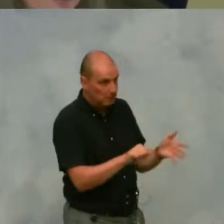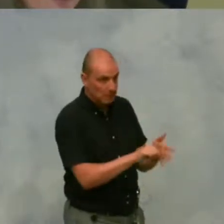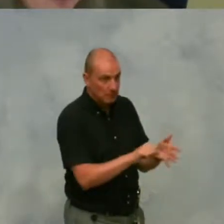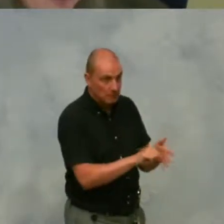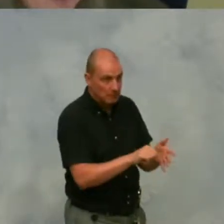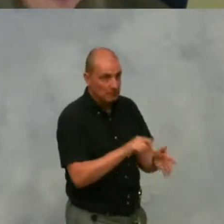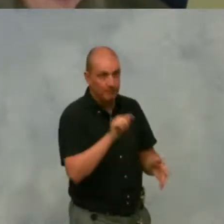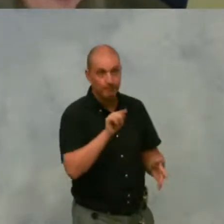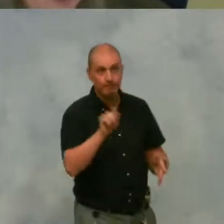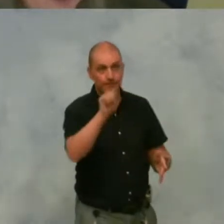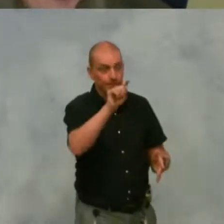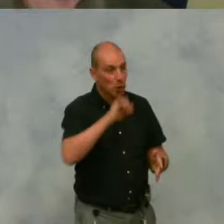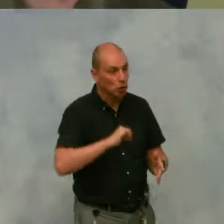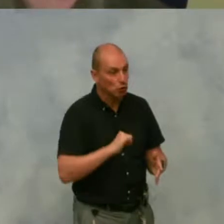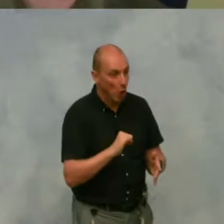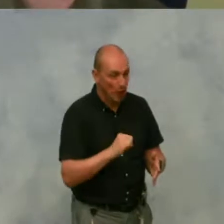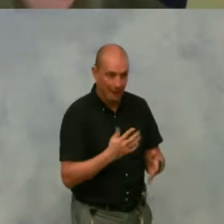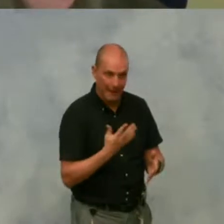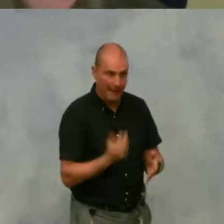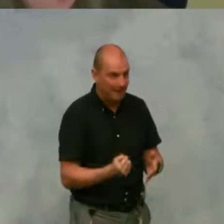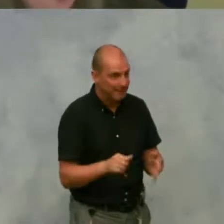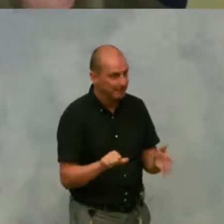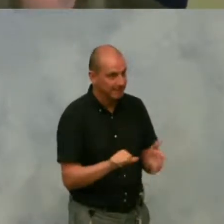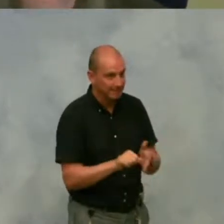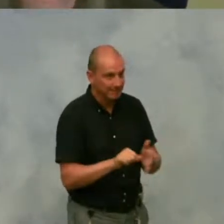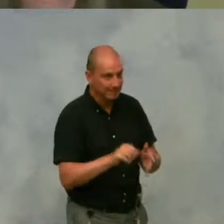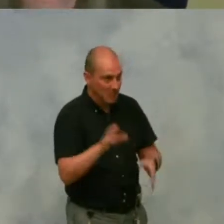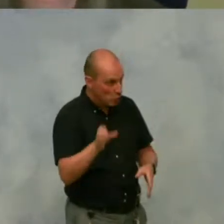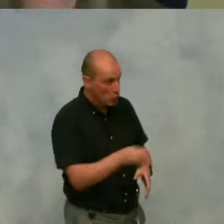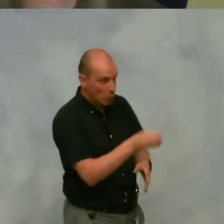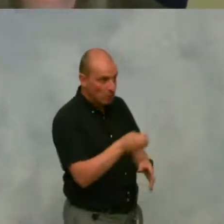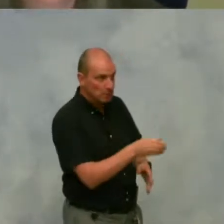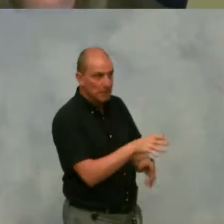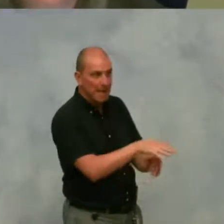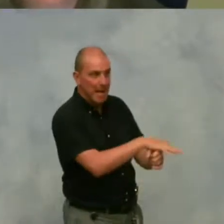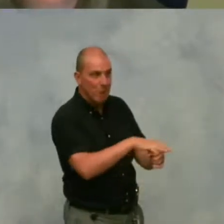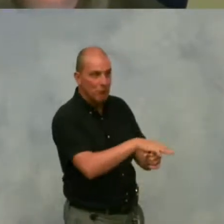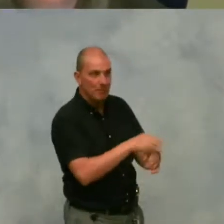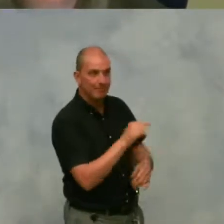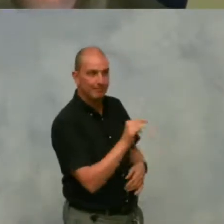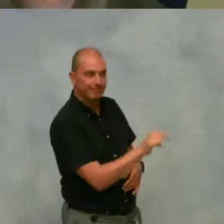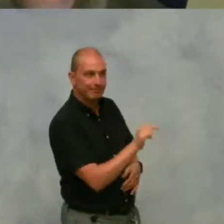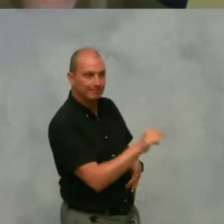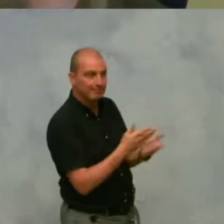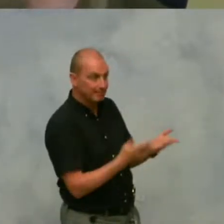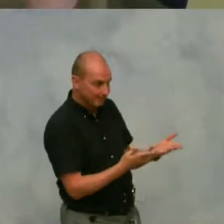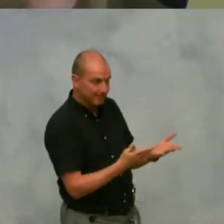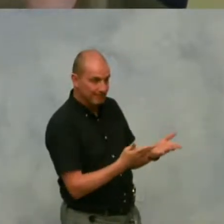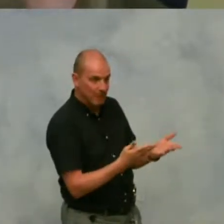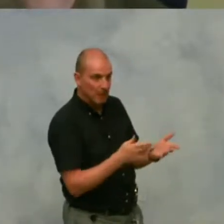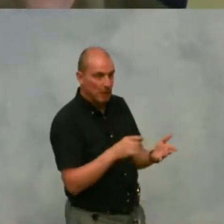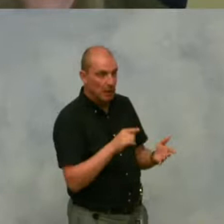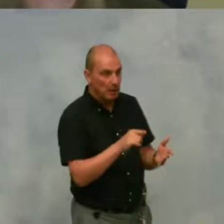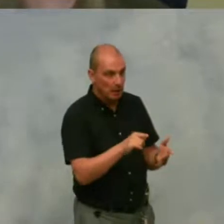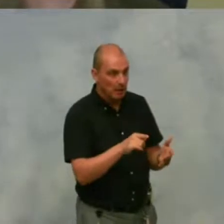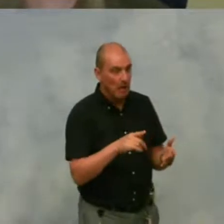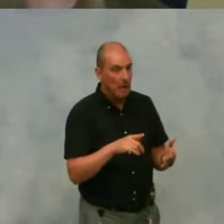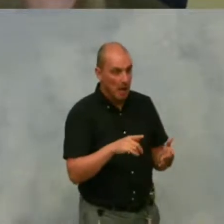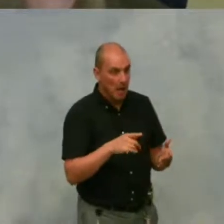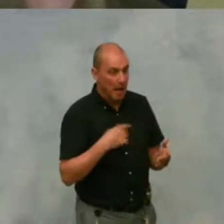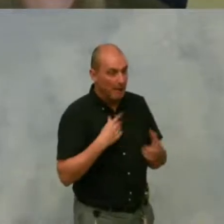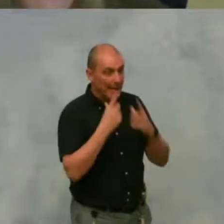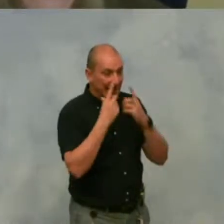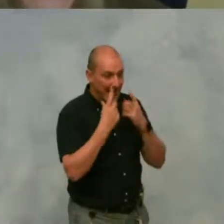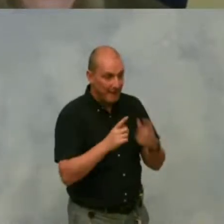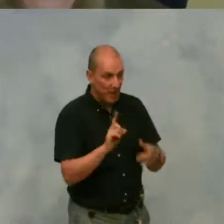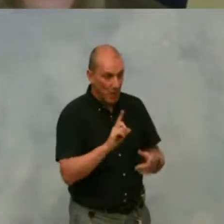struggling to recruit in the same areas. One of the things we've been focusing on is also about not robbing Peter to pay Paul. So if